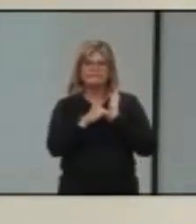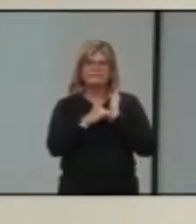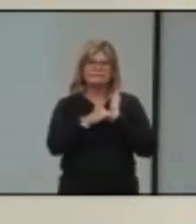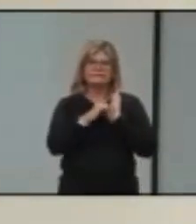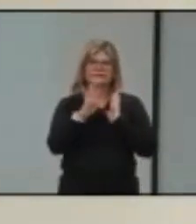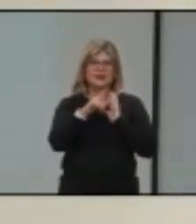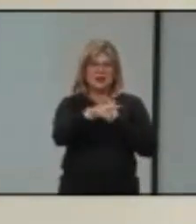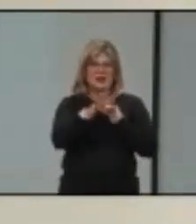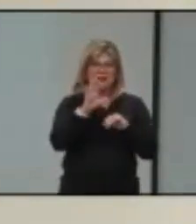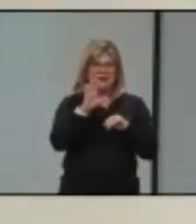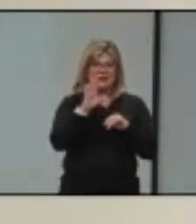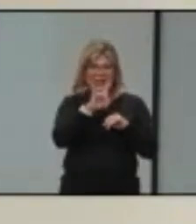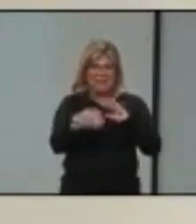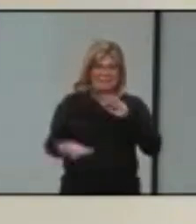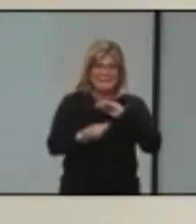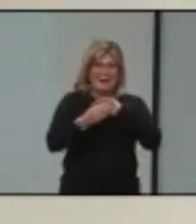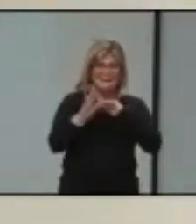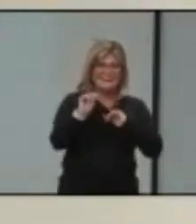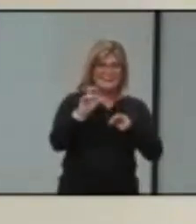they put your booty back in?